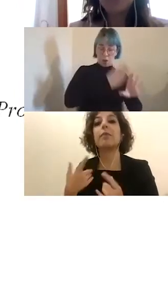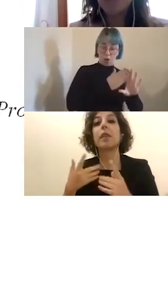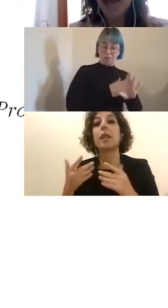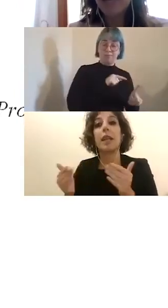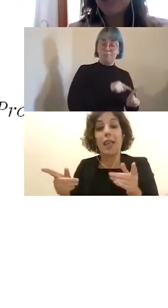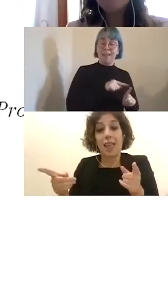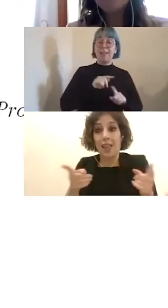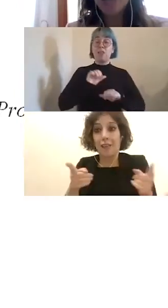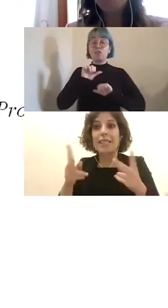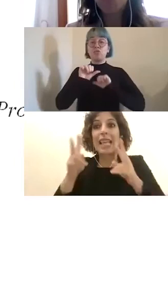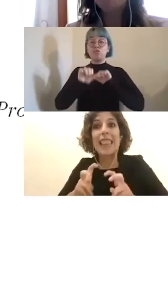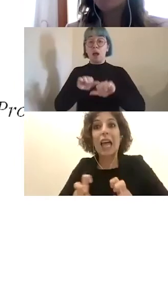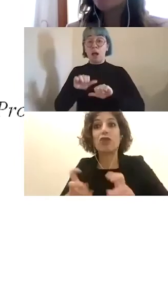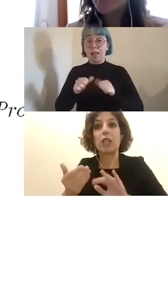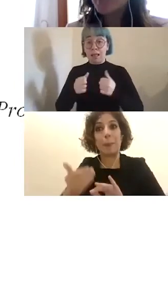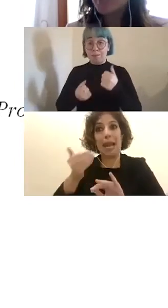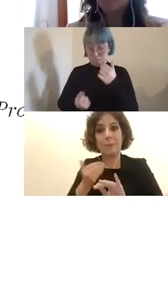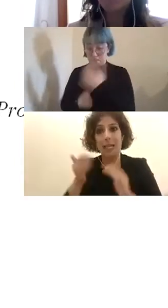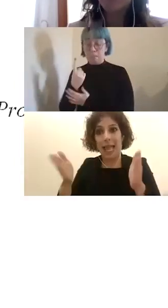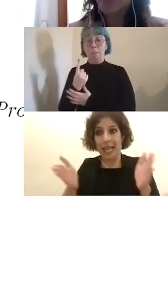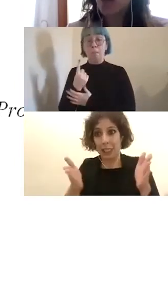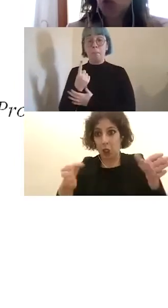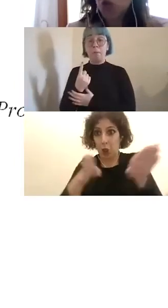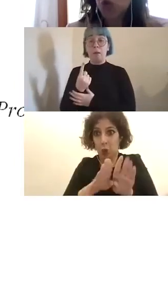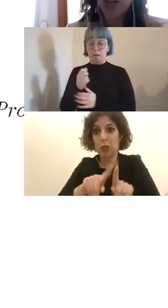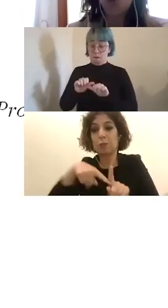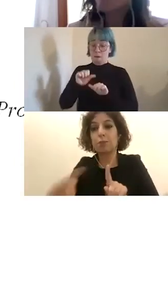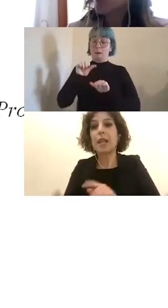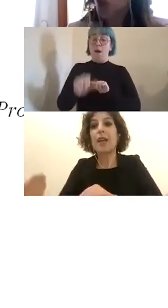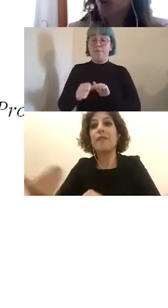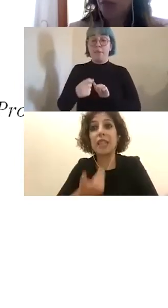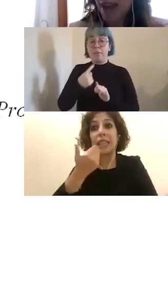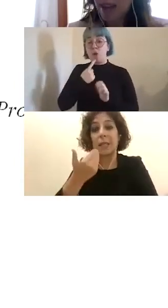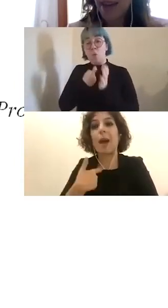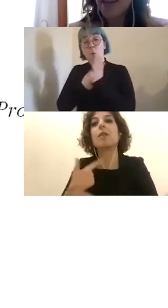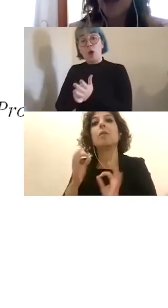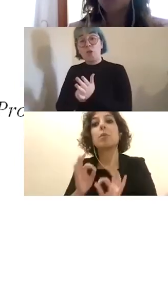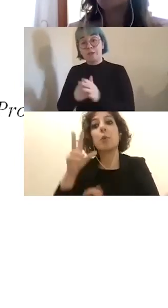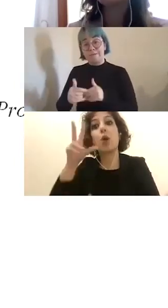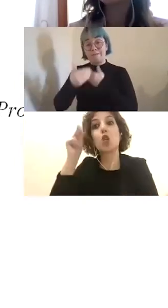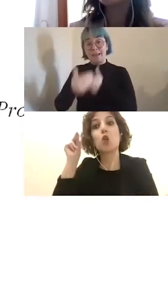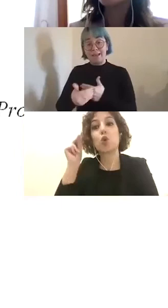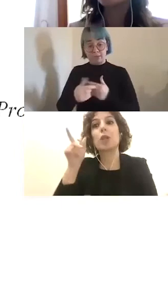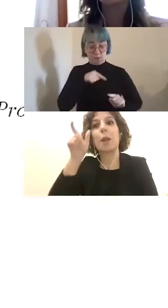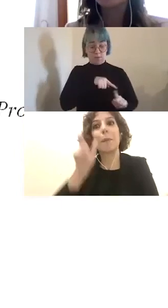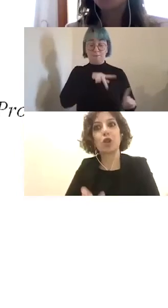been launched, after the inquiry phase, the victim